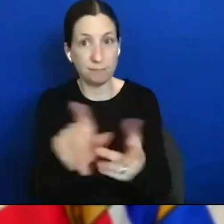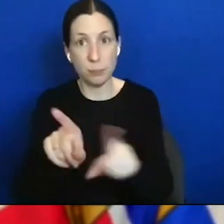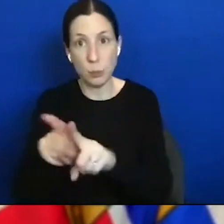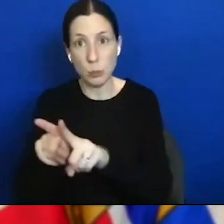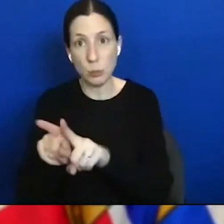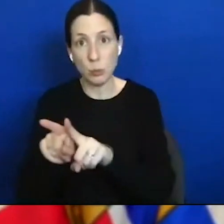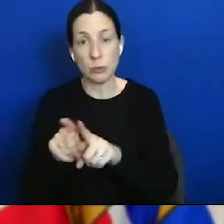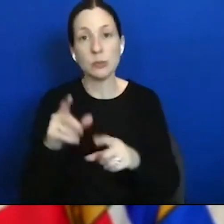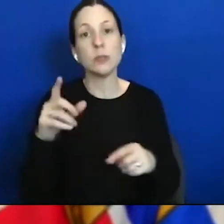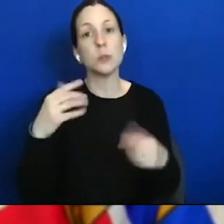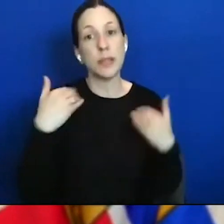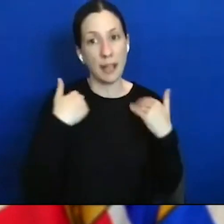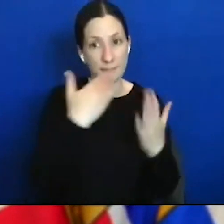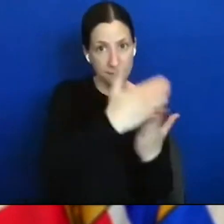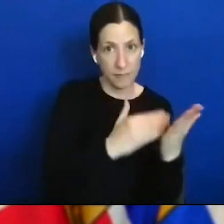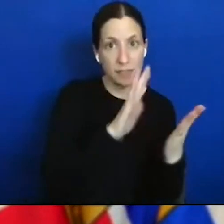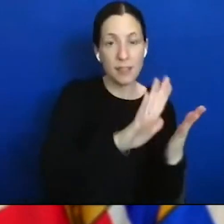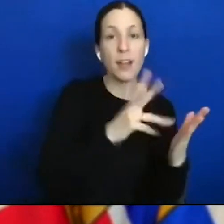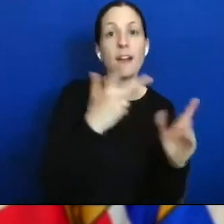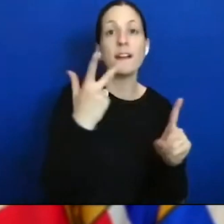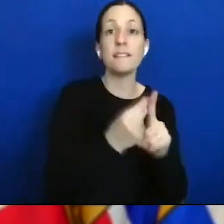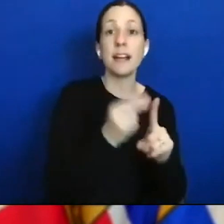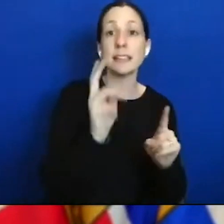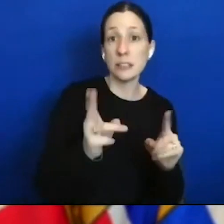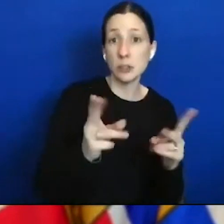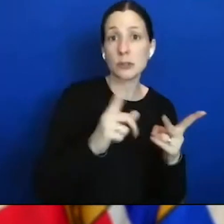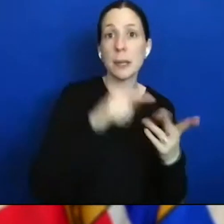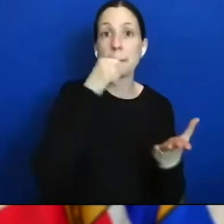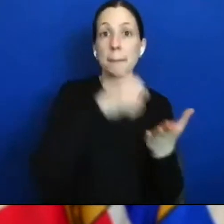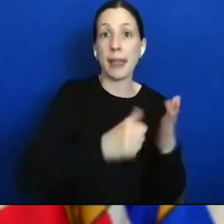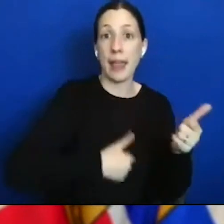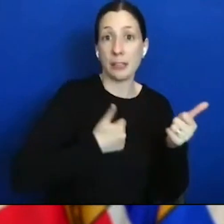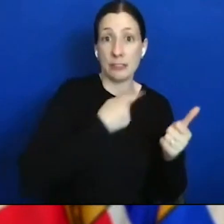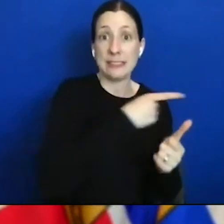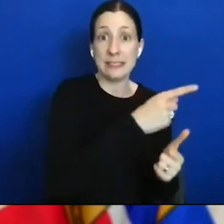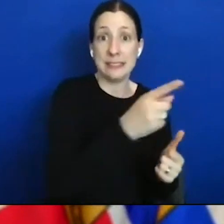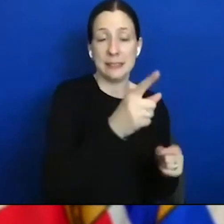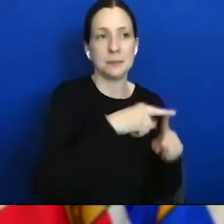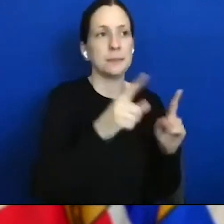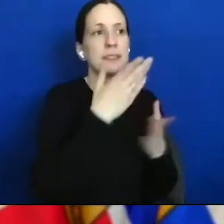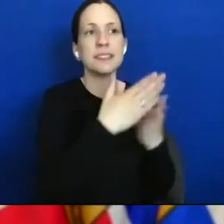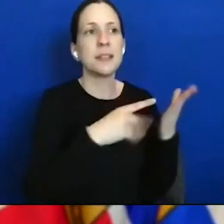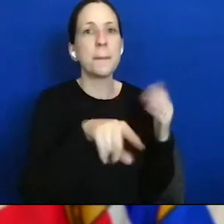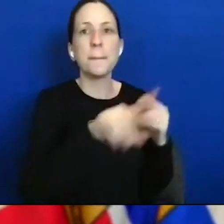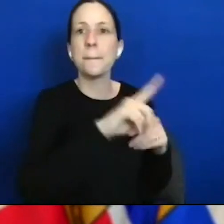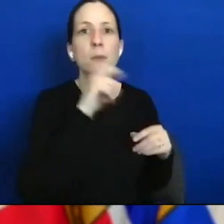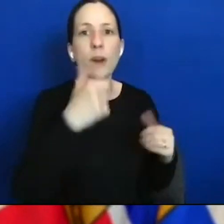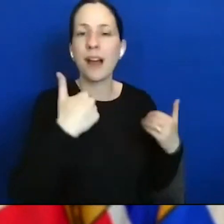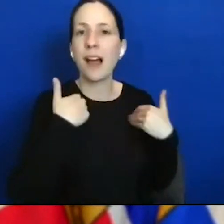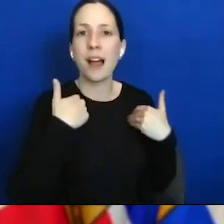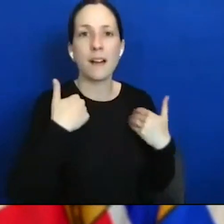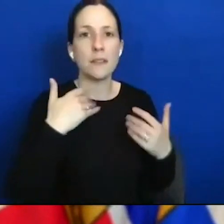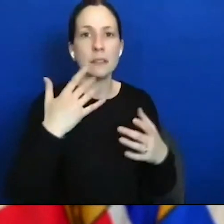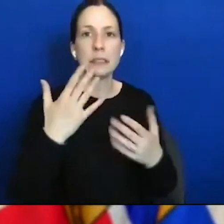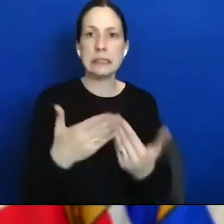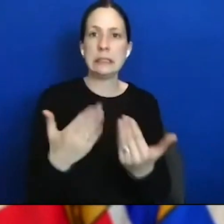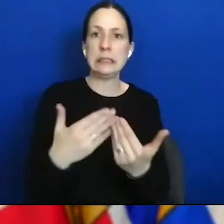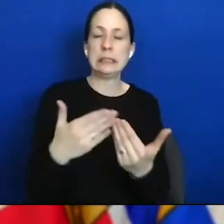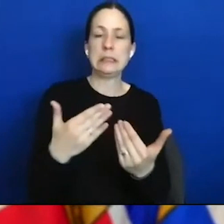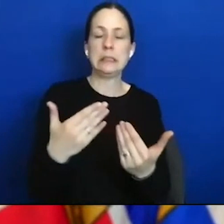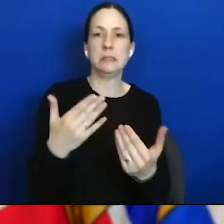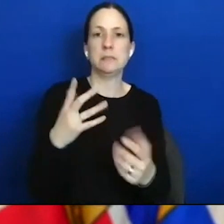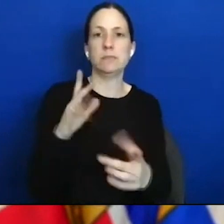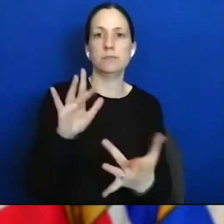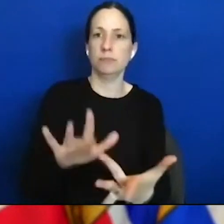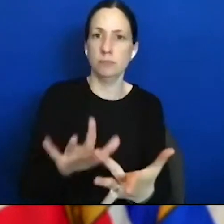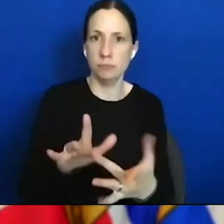people's vaccine history and their mailing address. What we don't have for some people is a simple way, a telephone